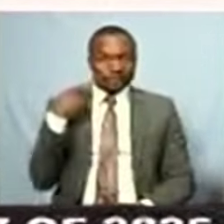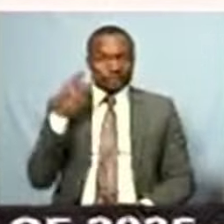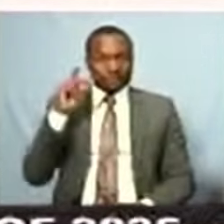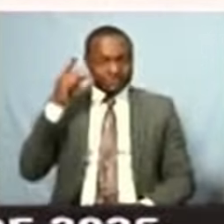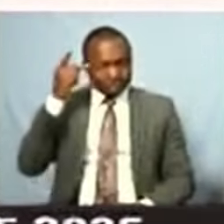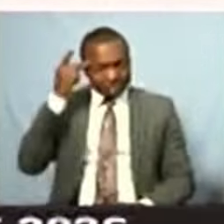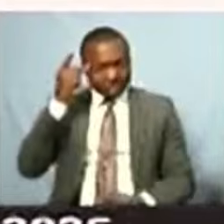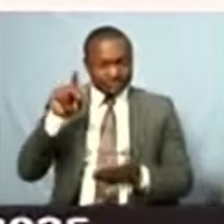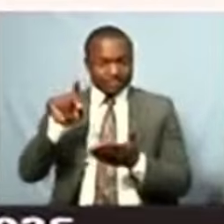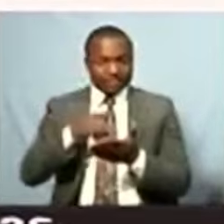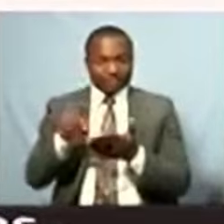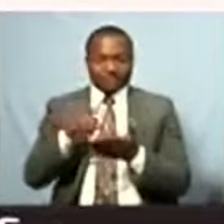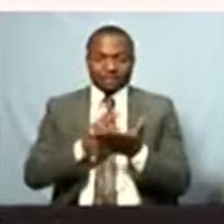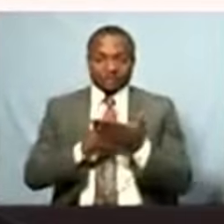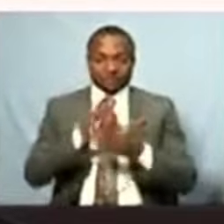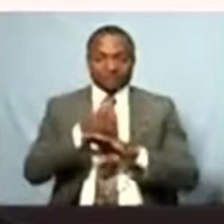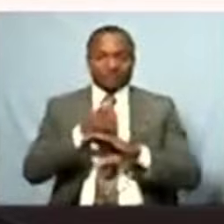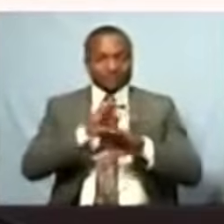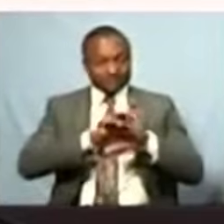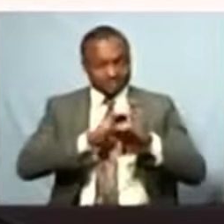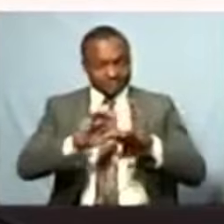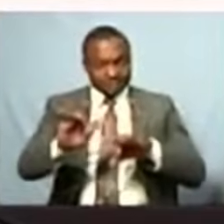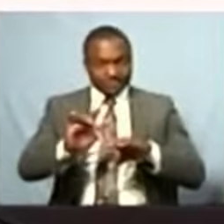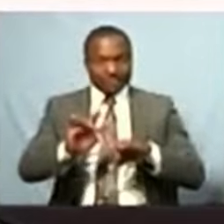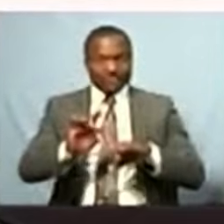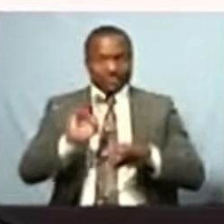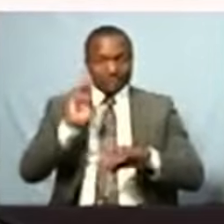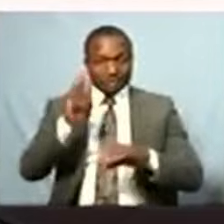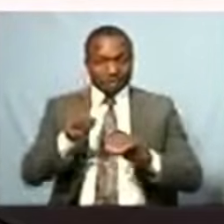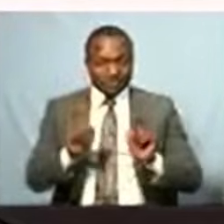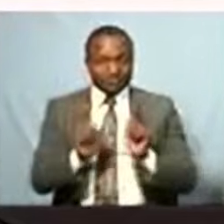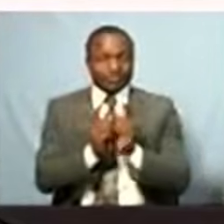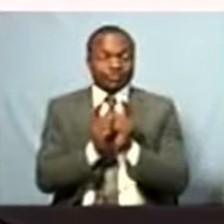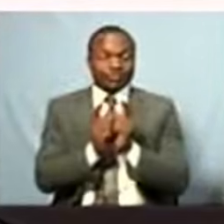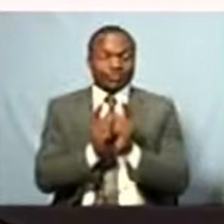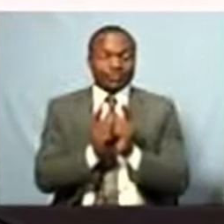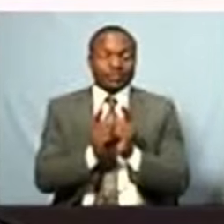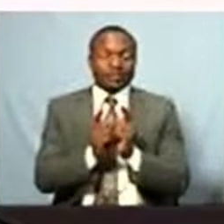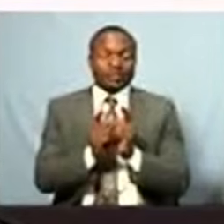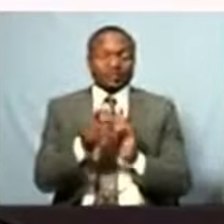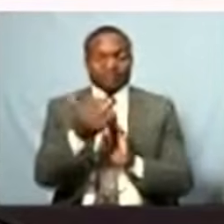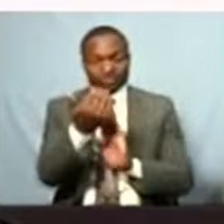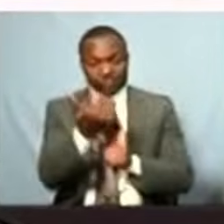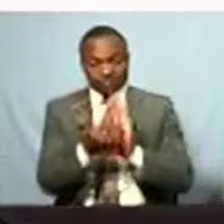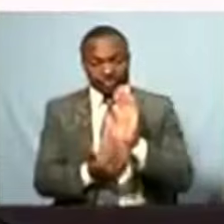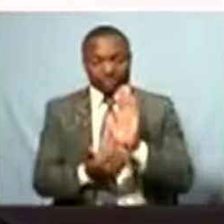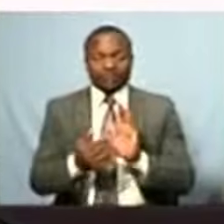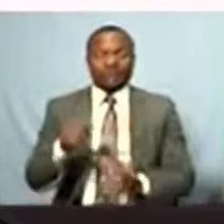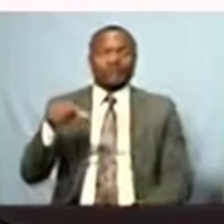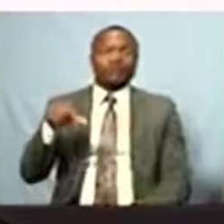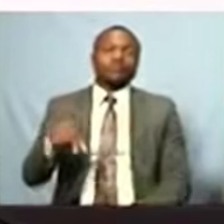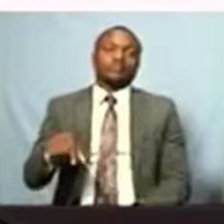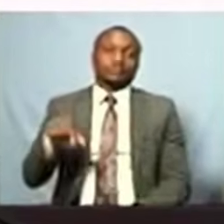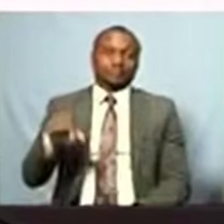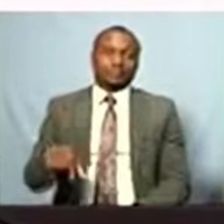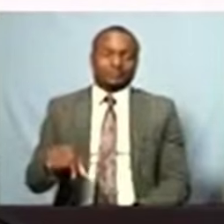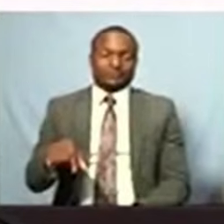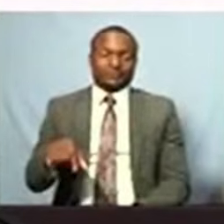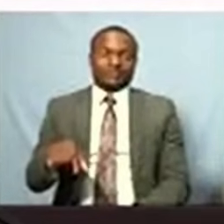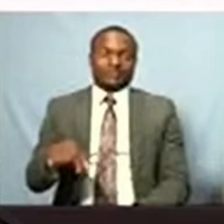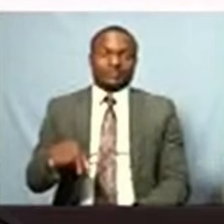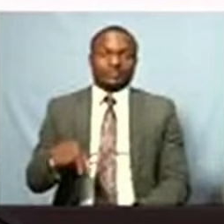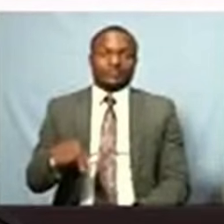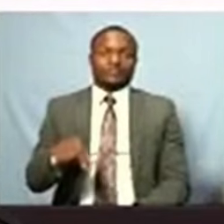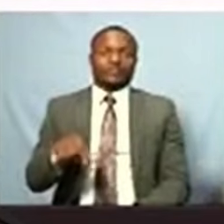political party following a vacancy shall meet the requirements specified under Article 70 for eligibility to